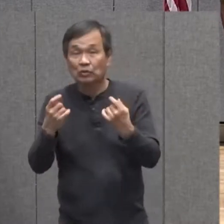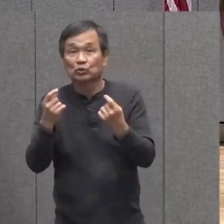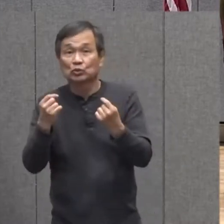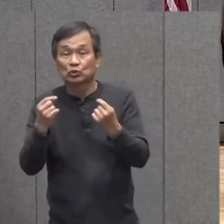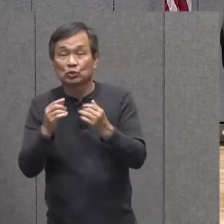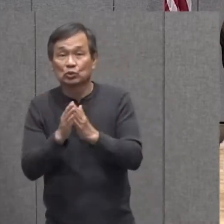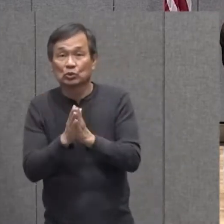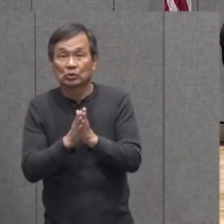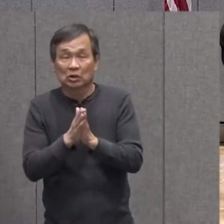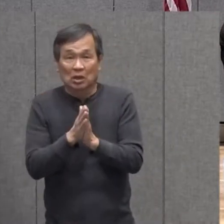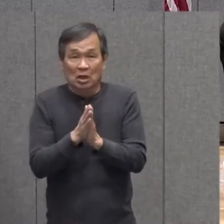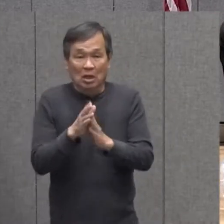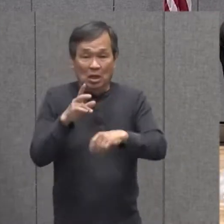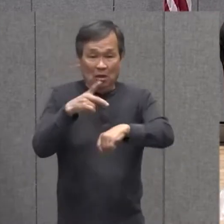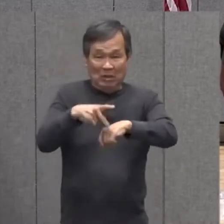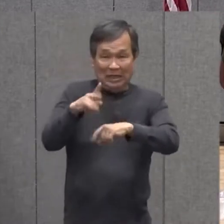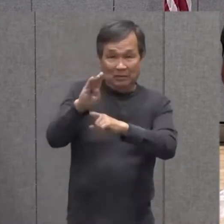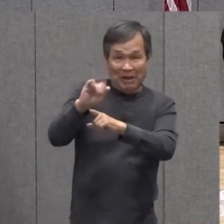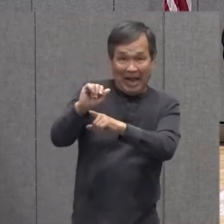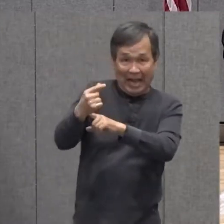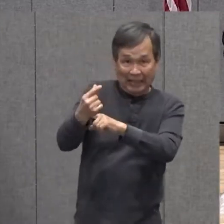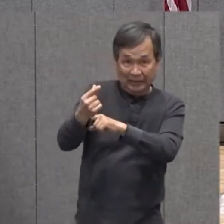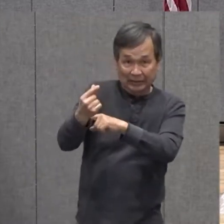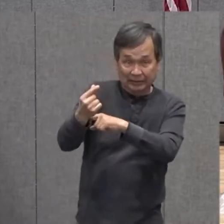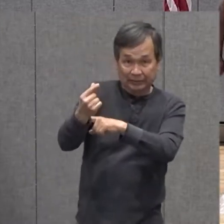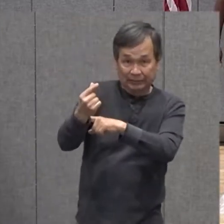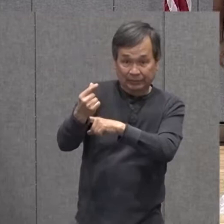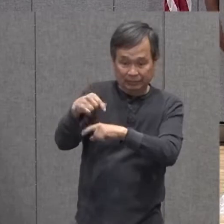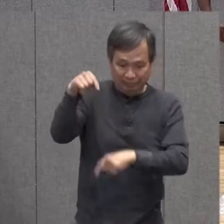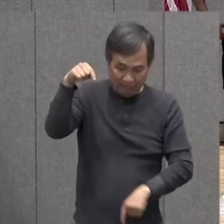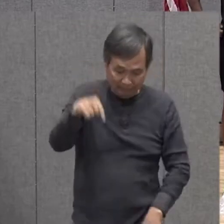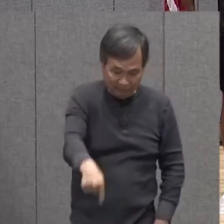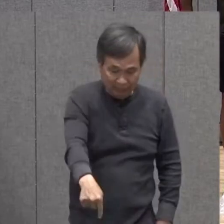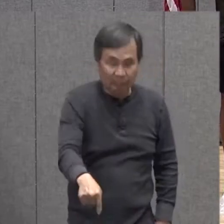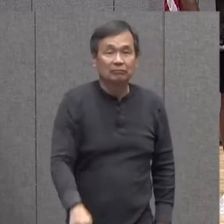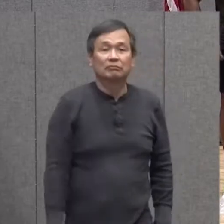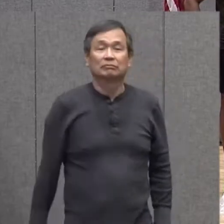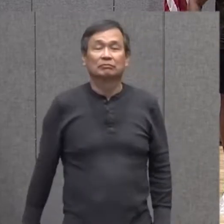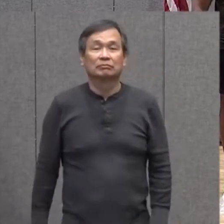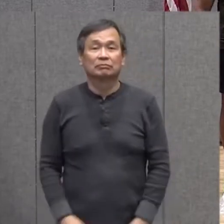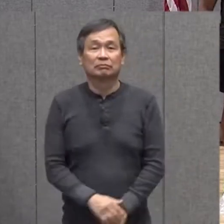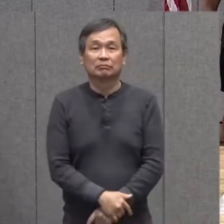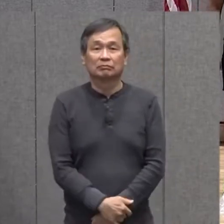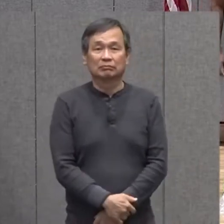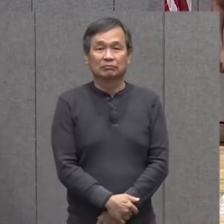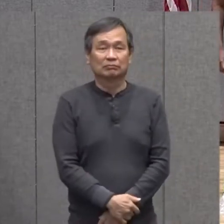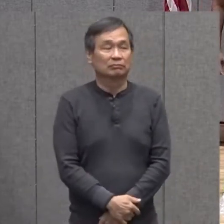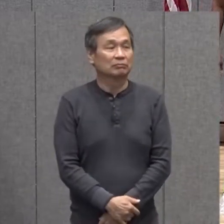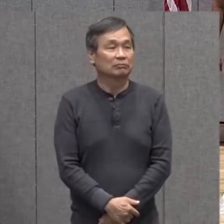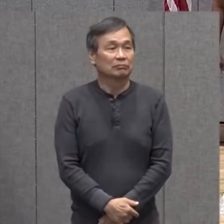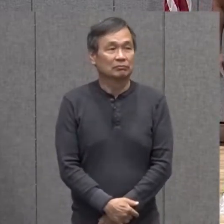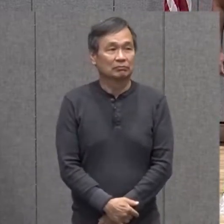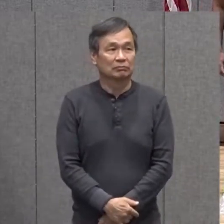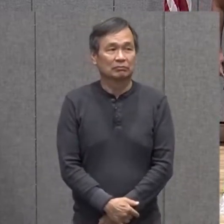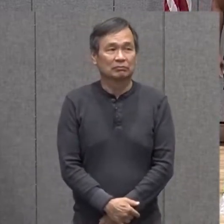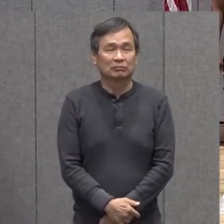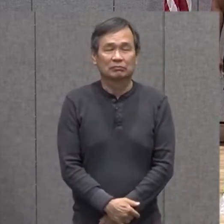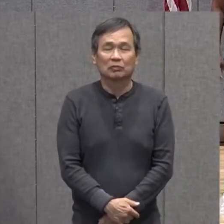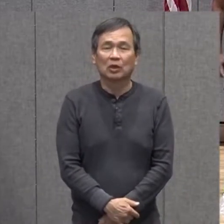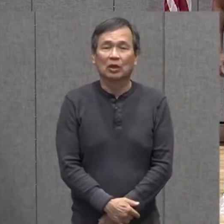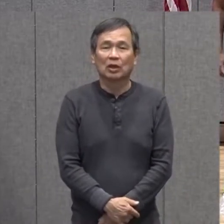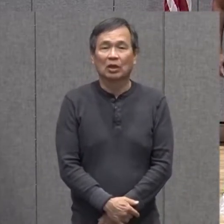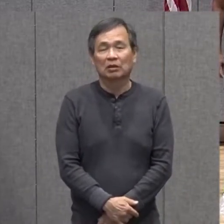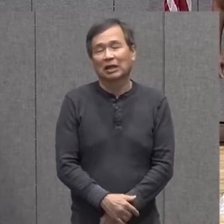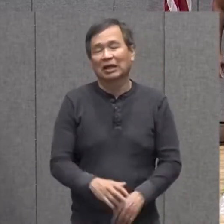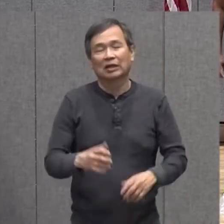off with the plastic bags on the floor. Vamos a Okay? empezar con las bolsas en el piso. I'm going to start